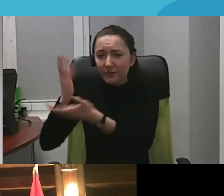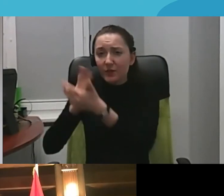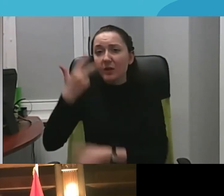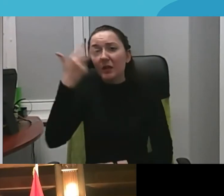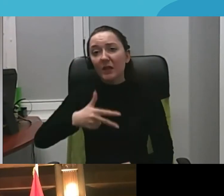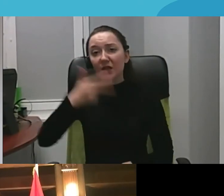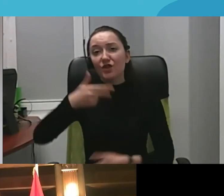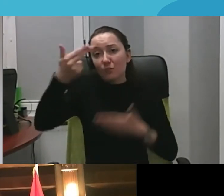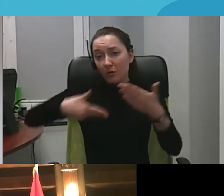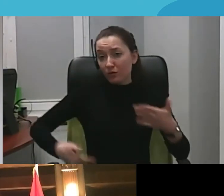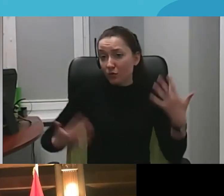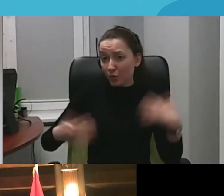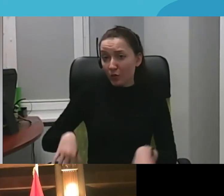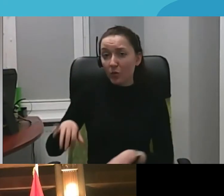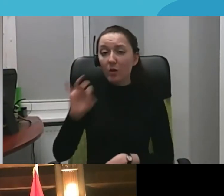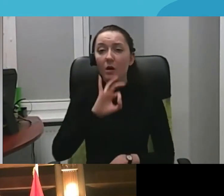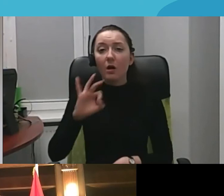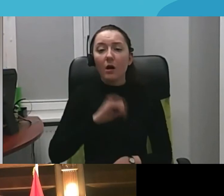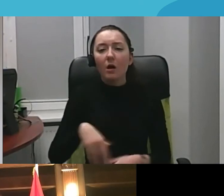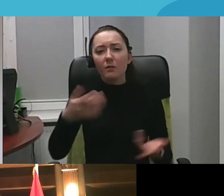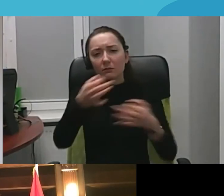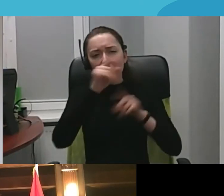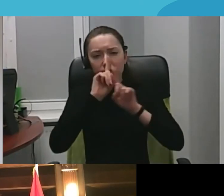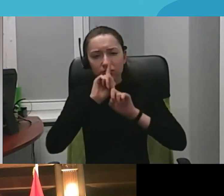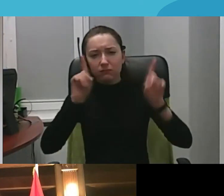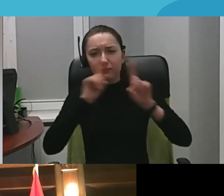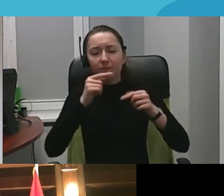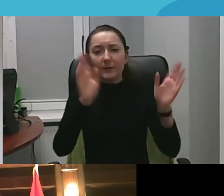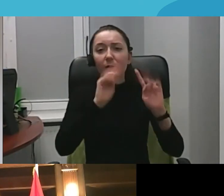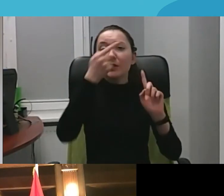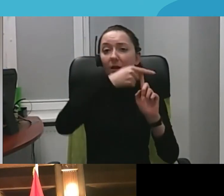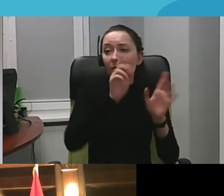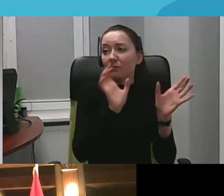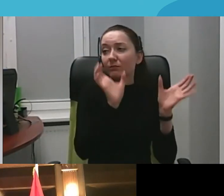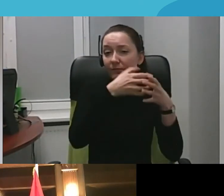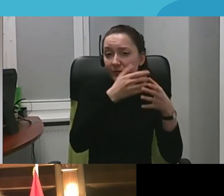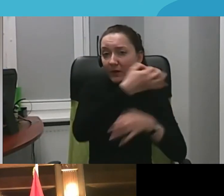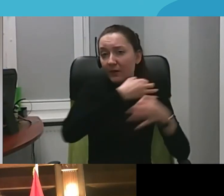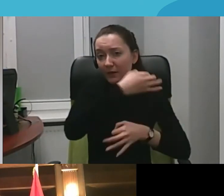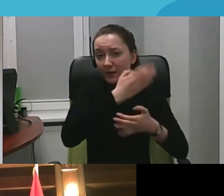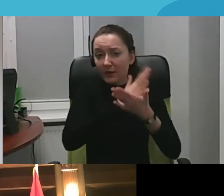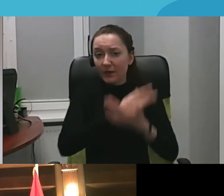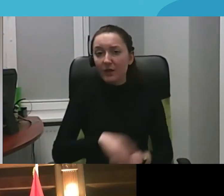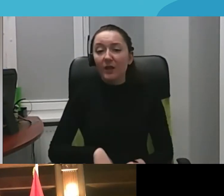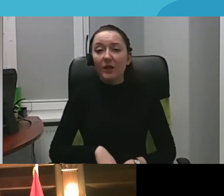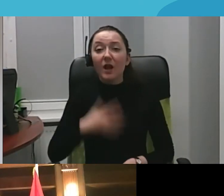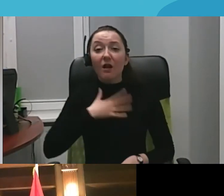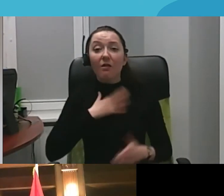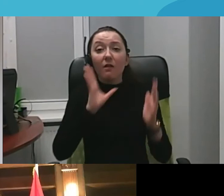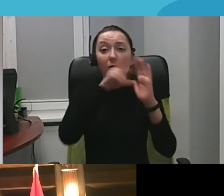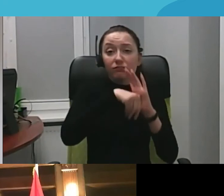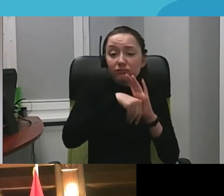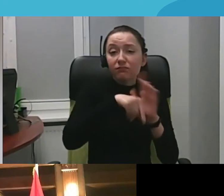Council in September. Canada has had the pleasure of participating in the interactive dialogue with our friend, the Special Rapporteur at the UN General